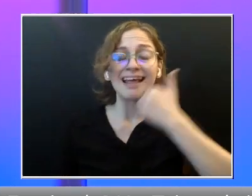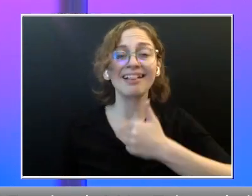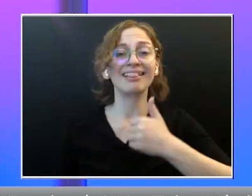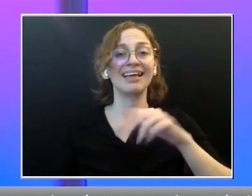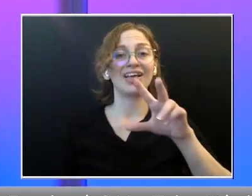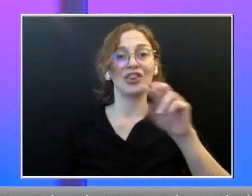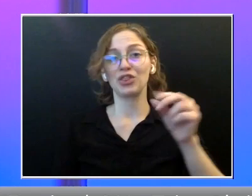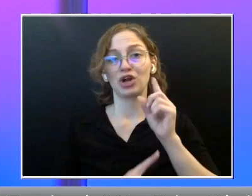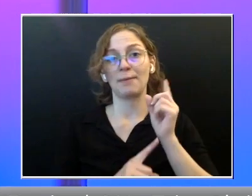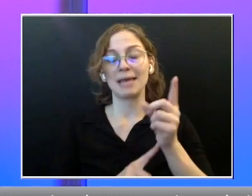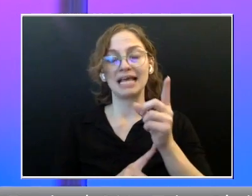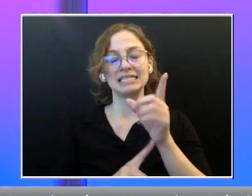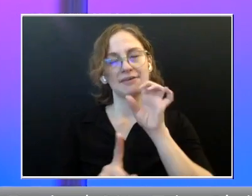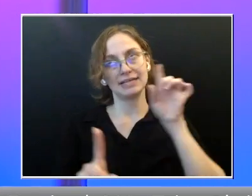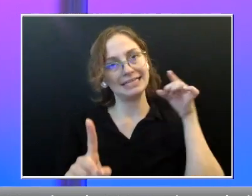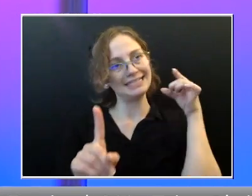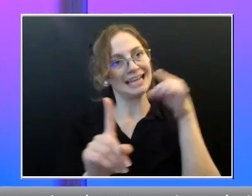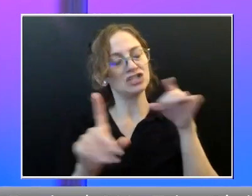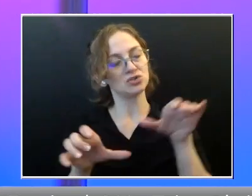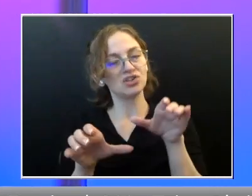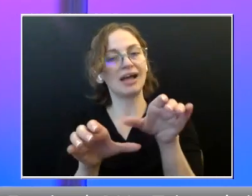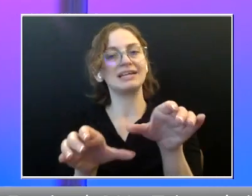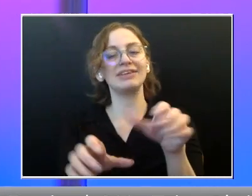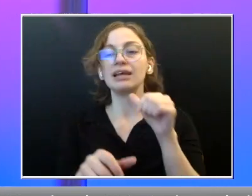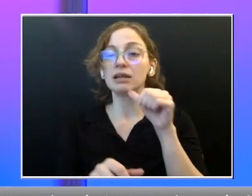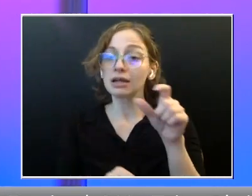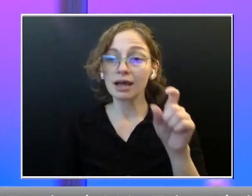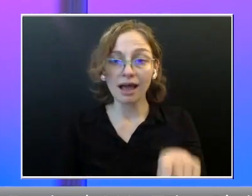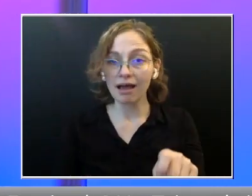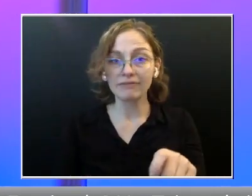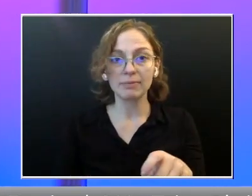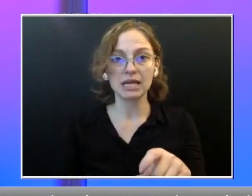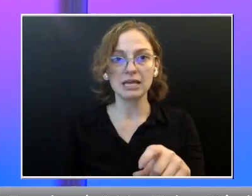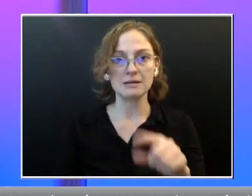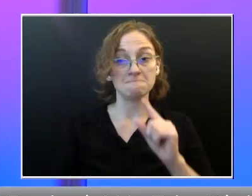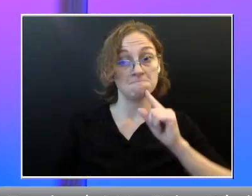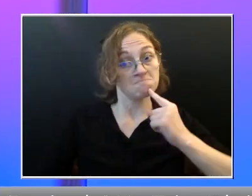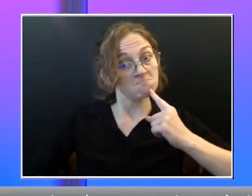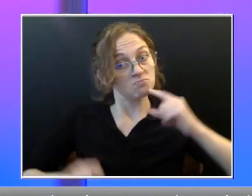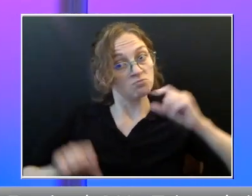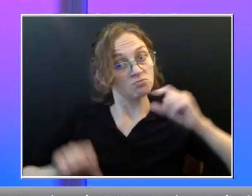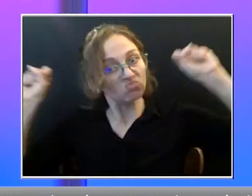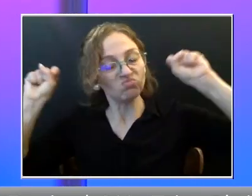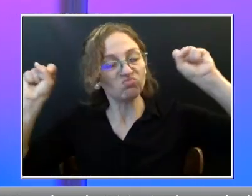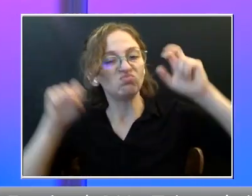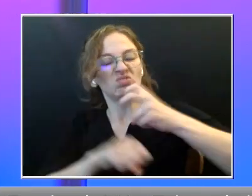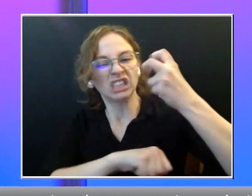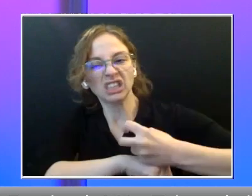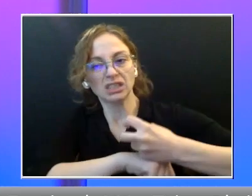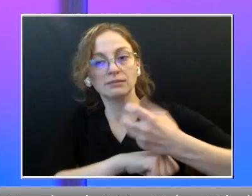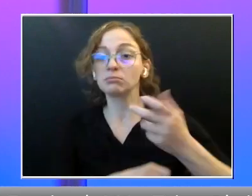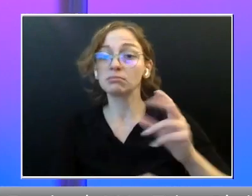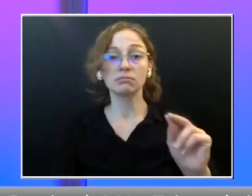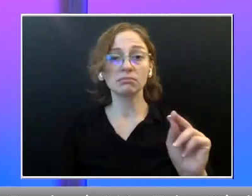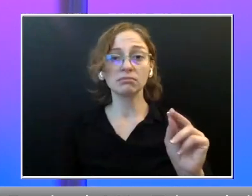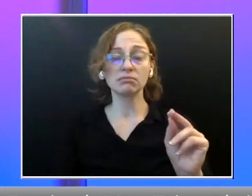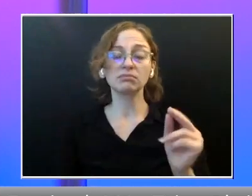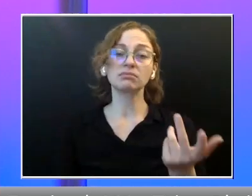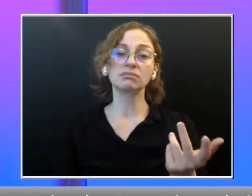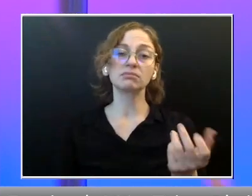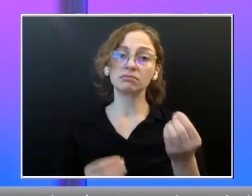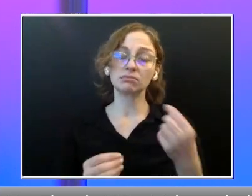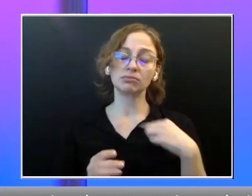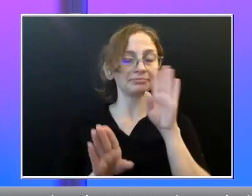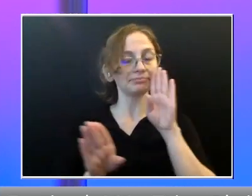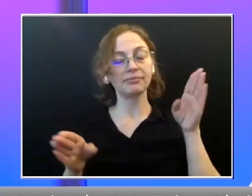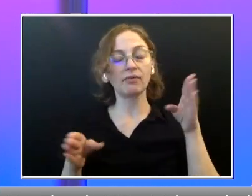activity, it doesn't have to be, you know, a really strenuous exercise class. And so I really try and focus on